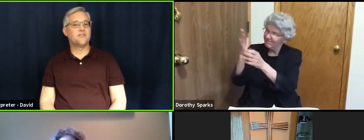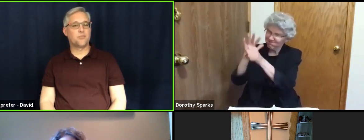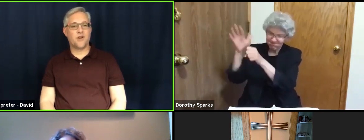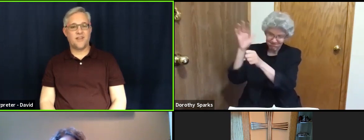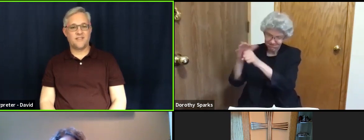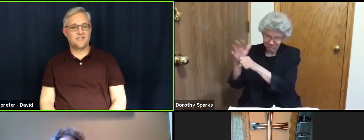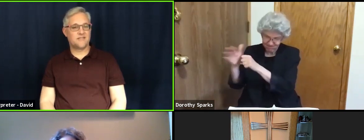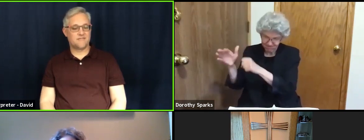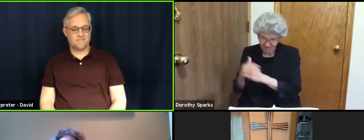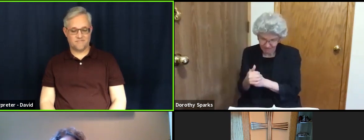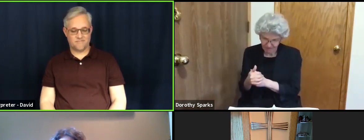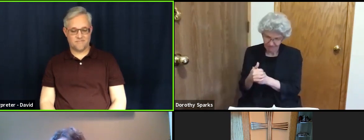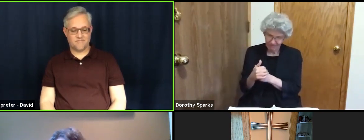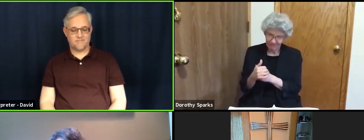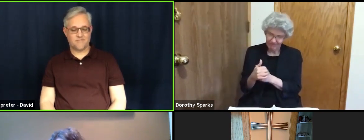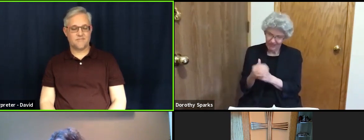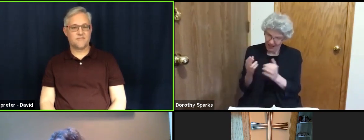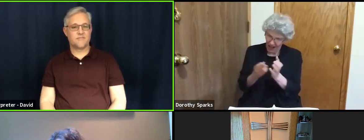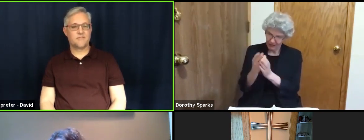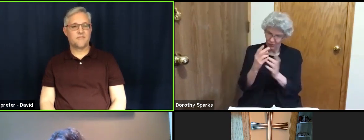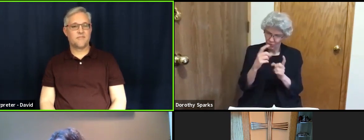plenty of praise,